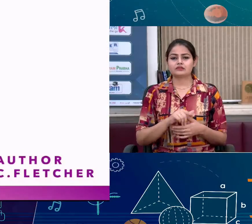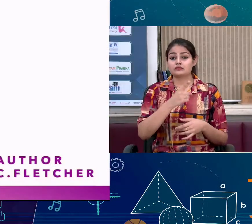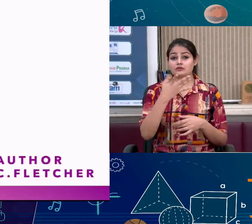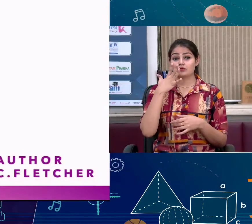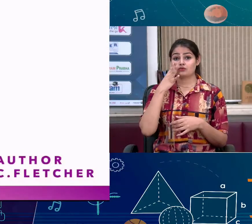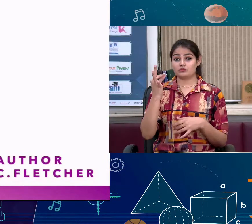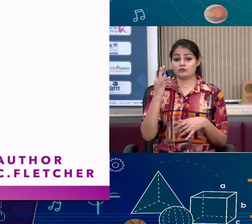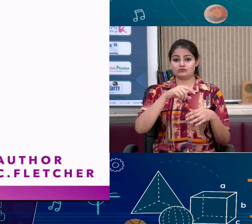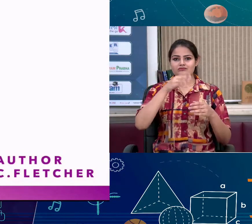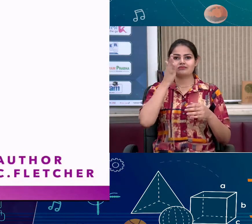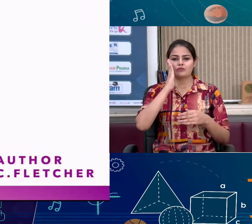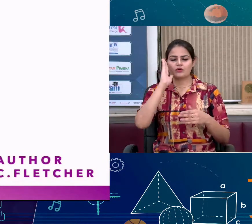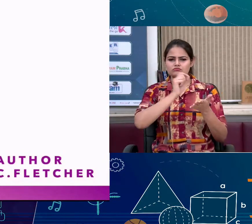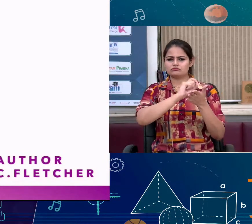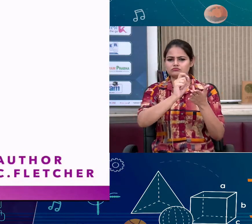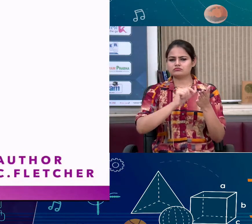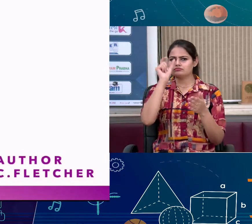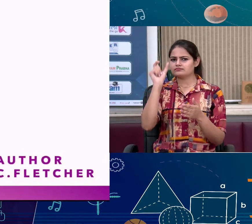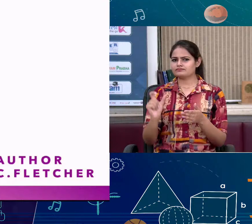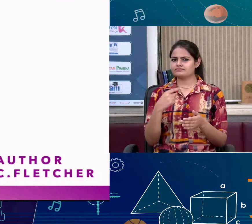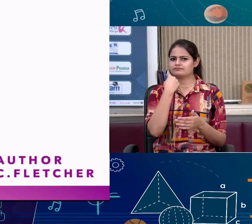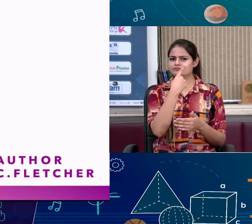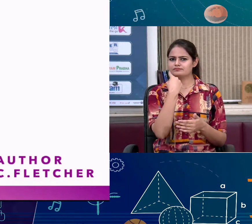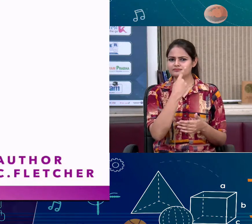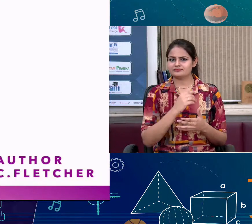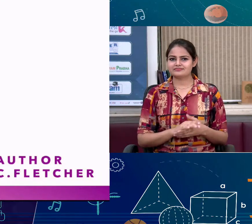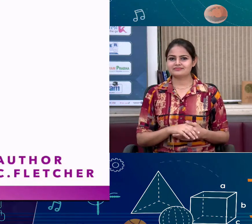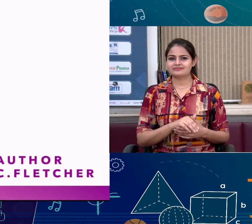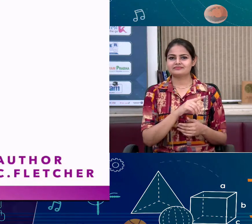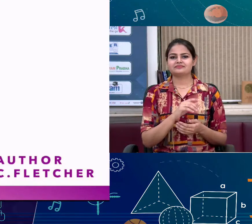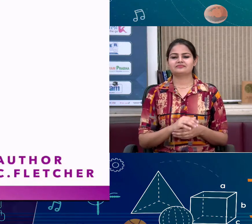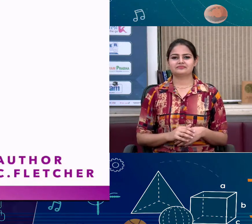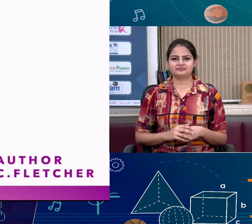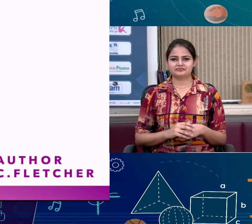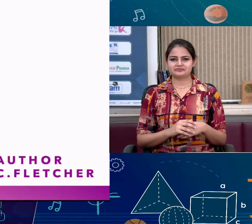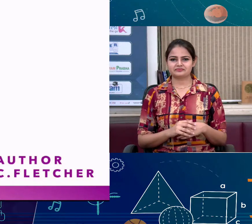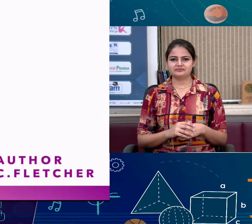the author of the poem. So the author of the poem is C. Fletcher.